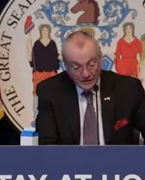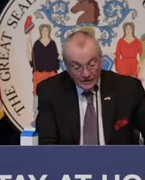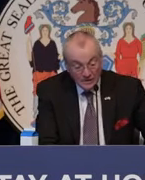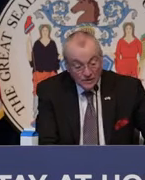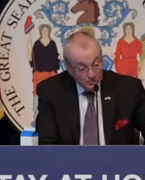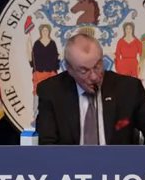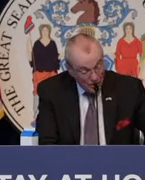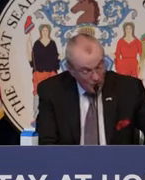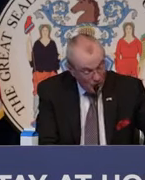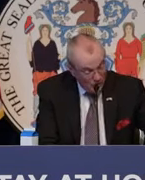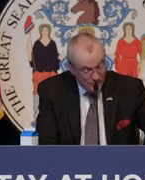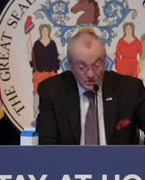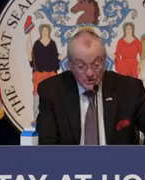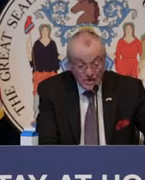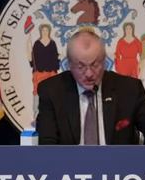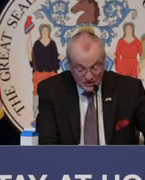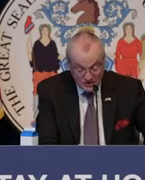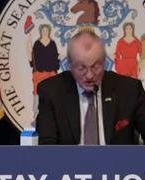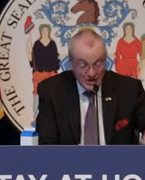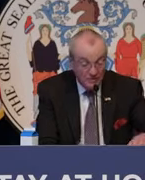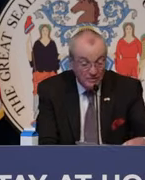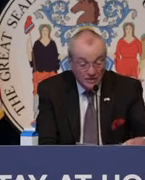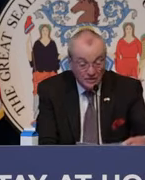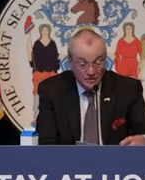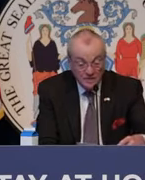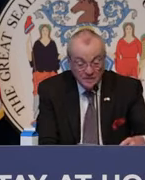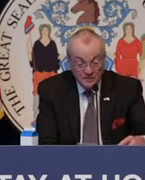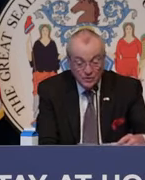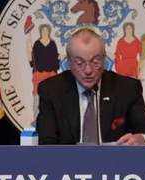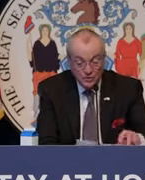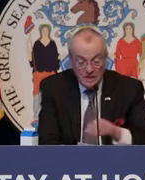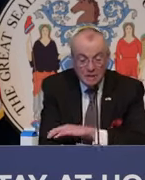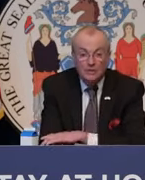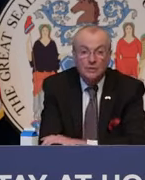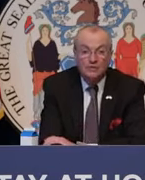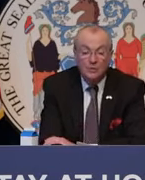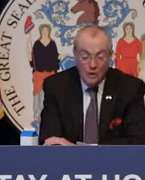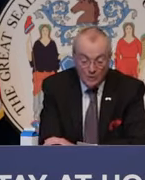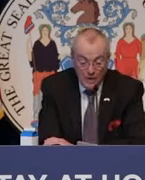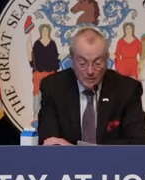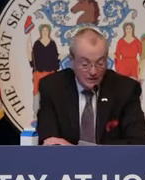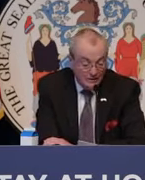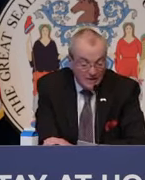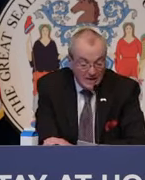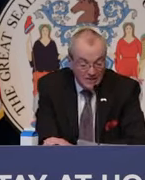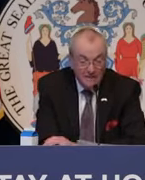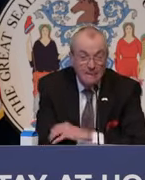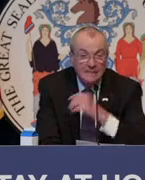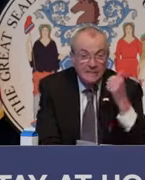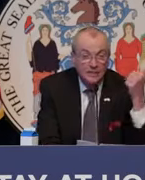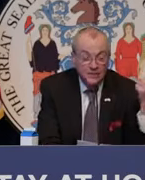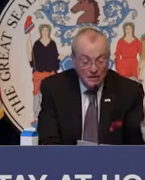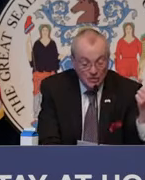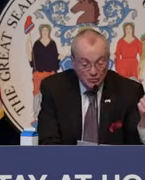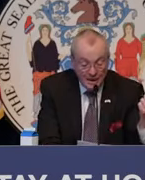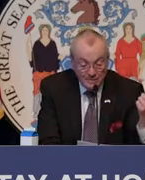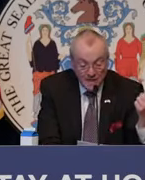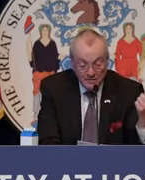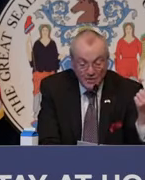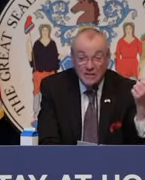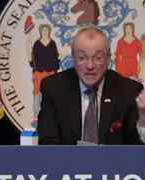dates. Tomorrow, we will discuss, as the Senator mentioned, two key metrics to our reopening strategy: the